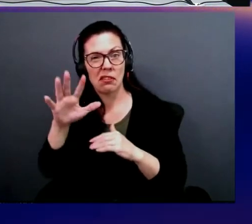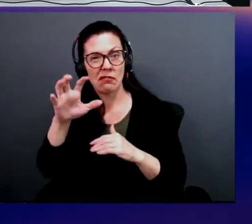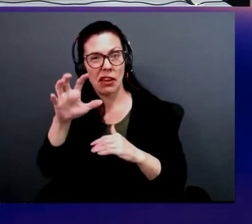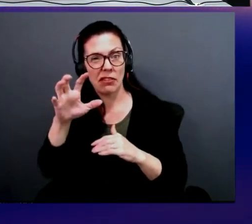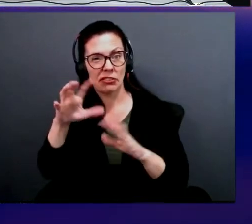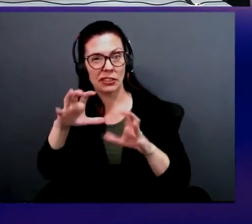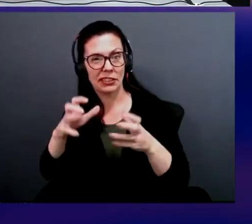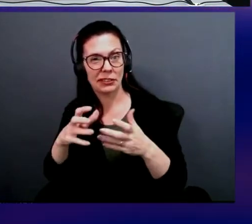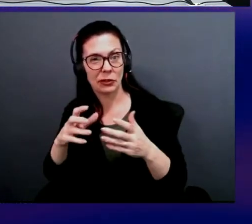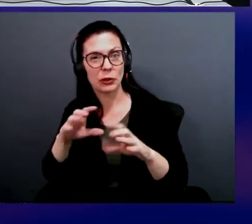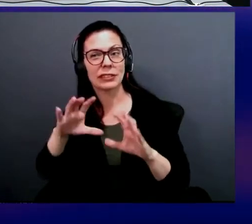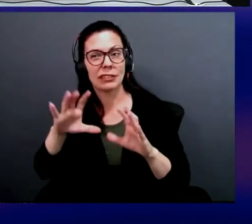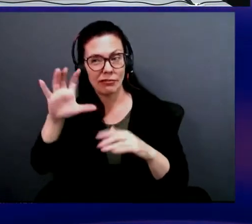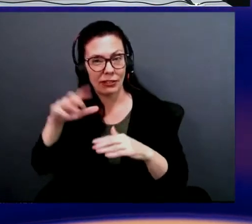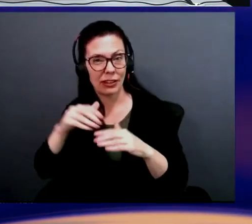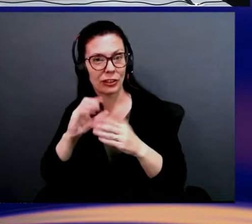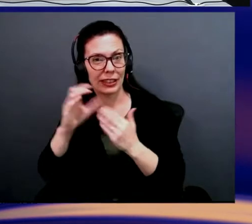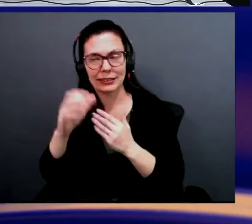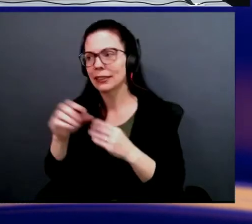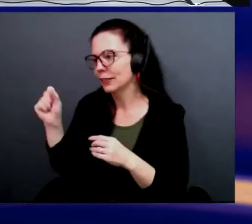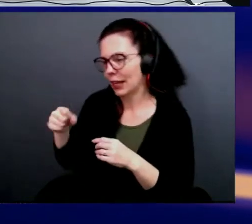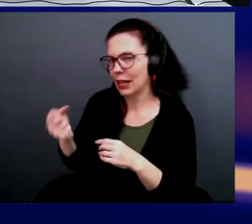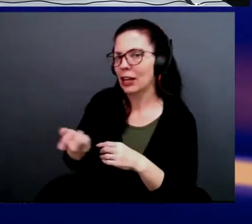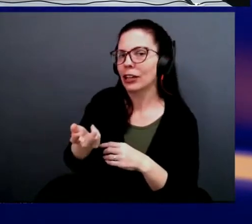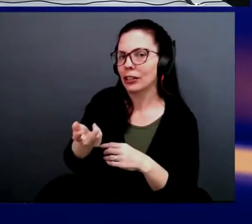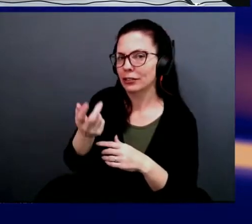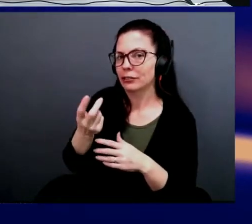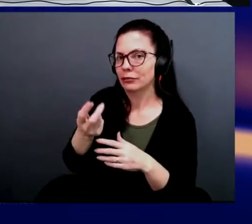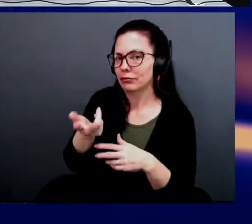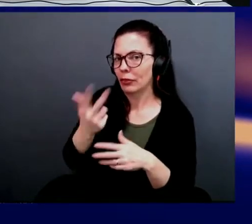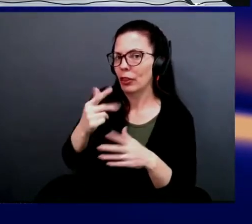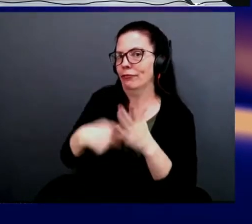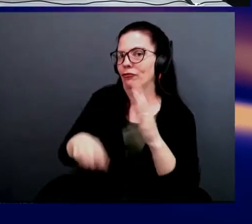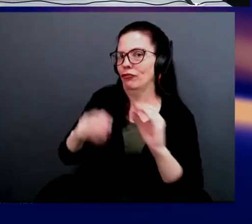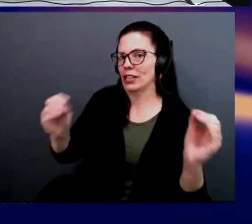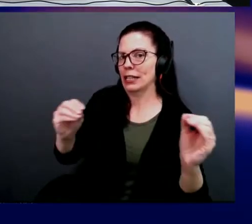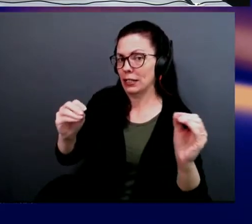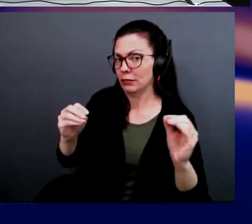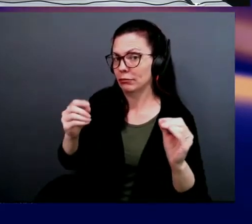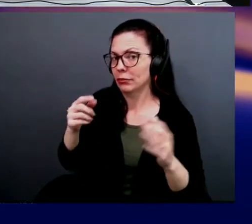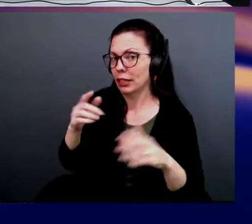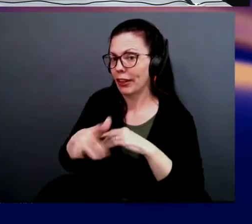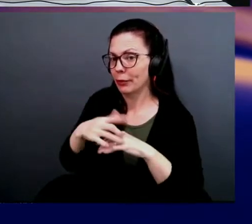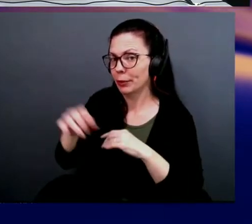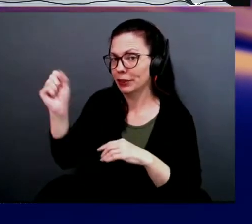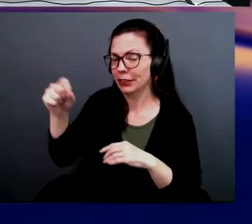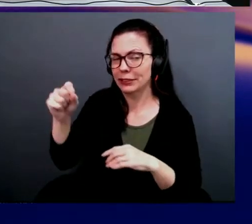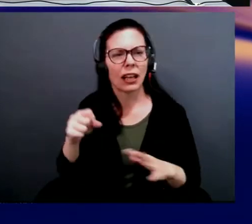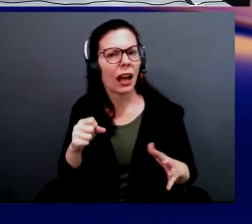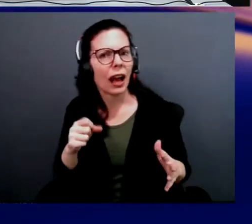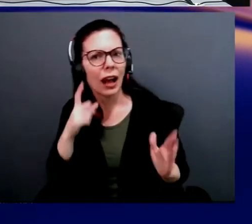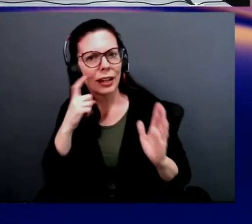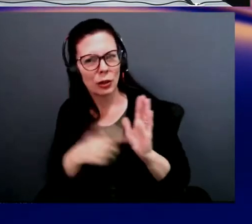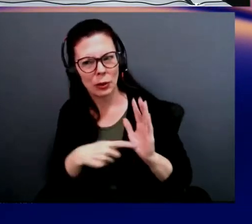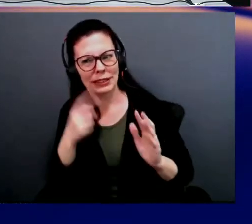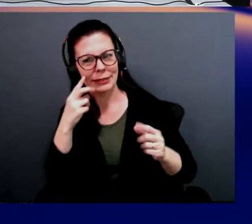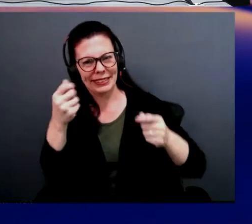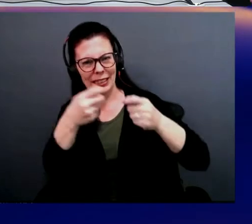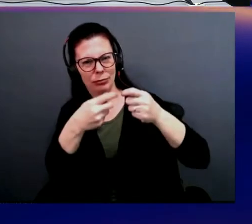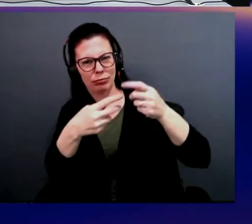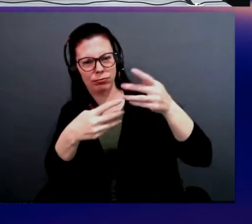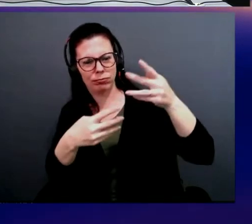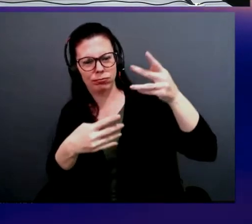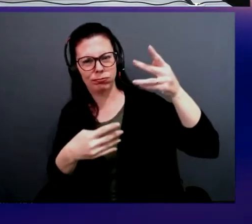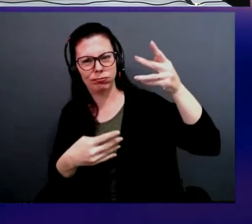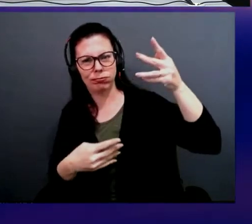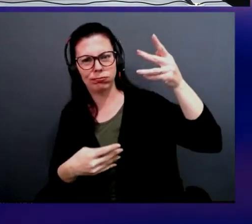Uh-huh. 500 courses? 500 free digital courses available. Yes. That's what I was noticing. It's like I'm looking at all of these courses,